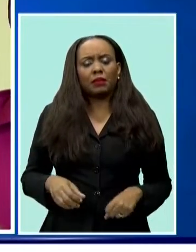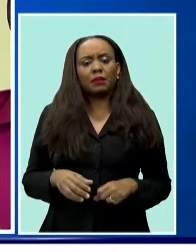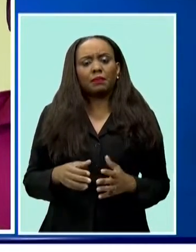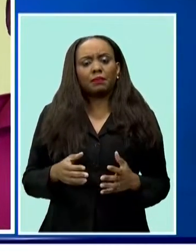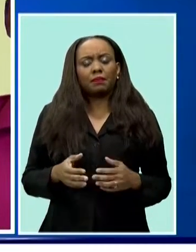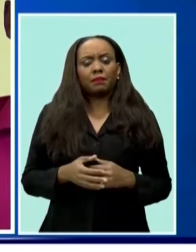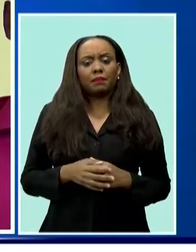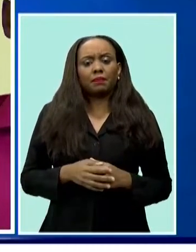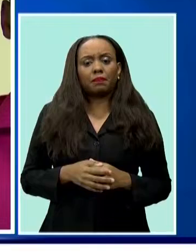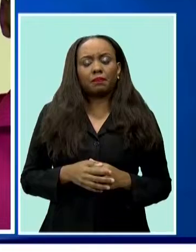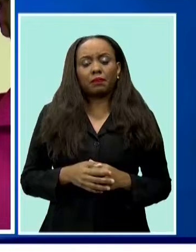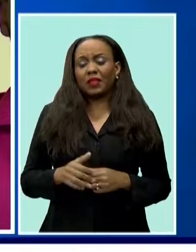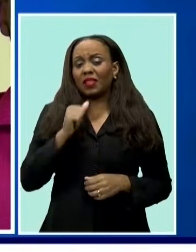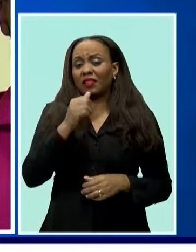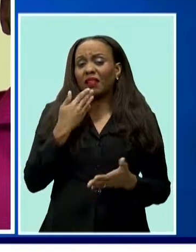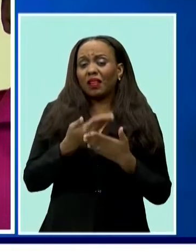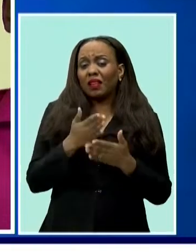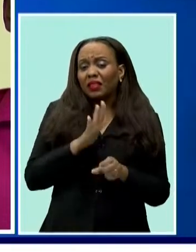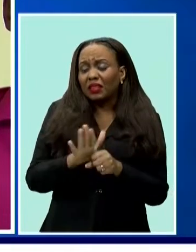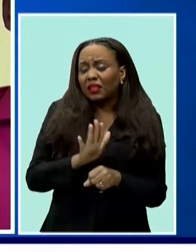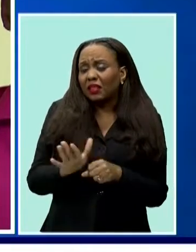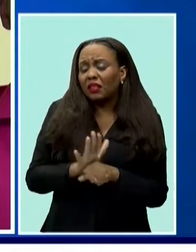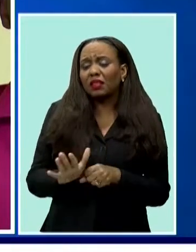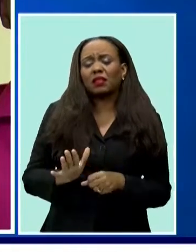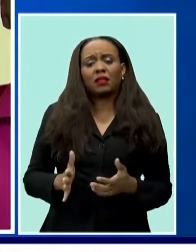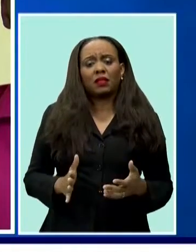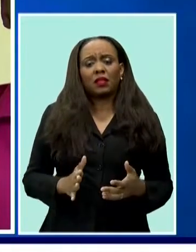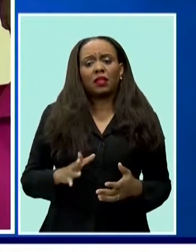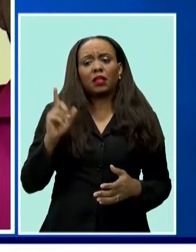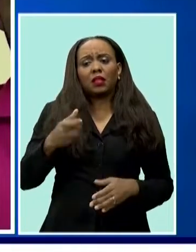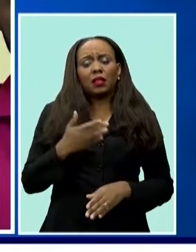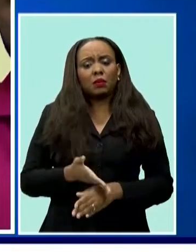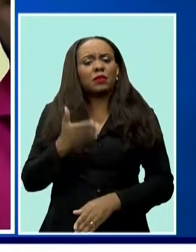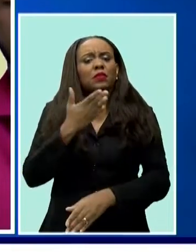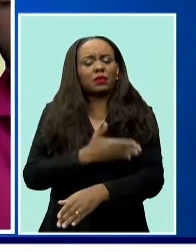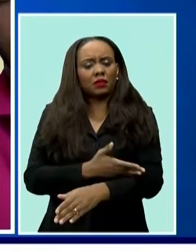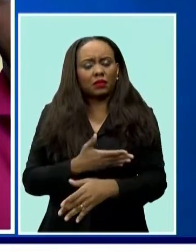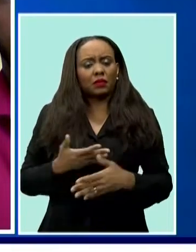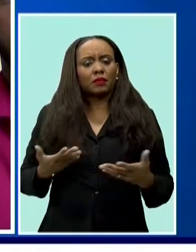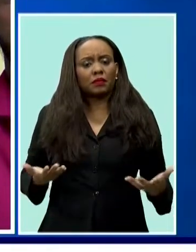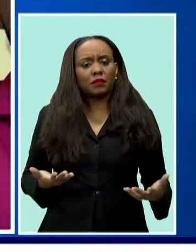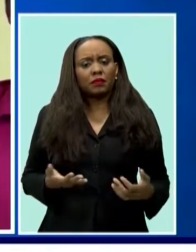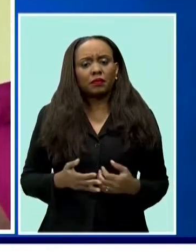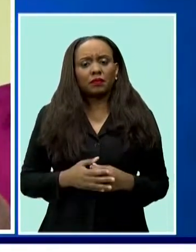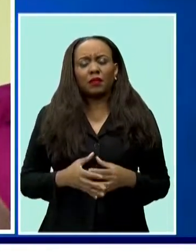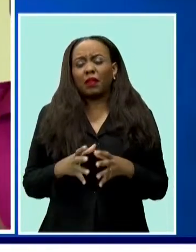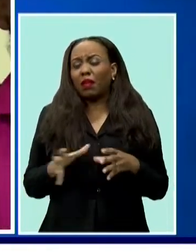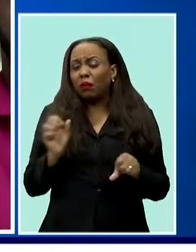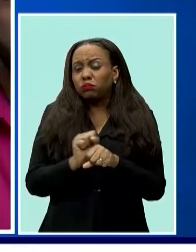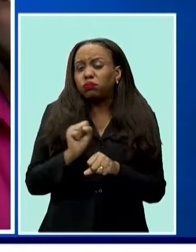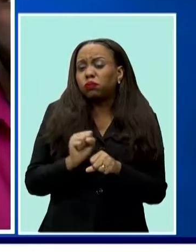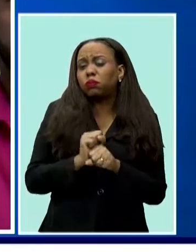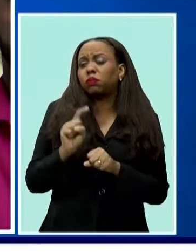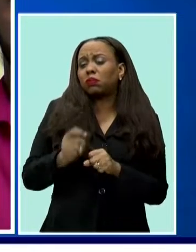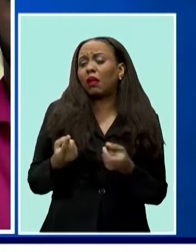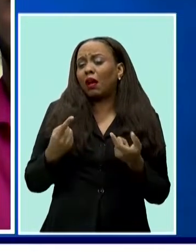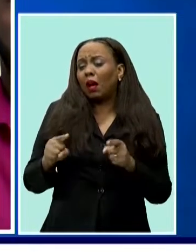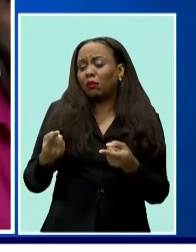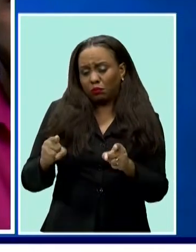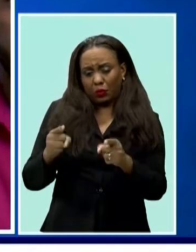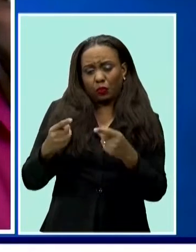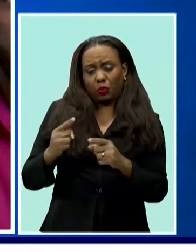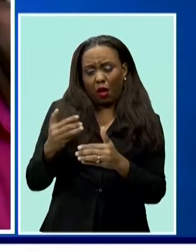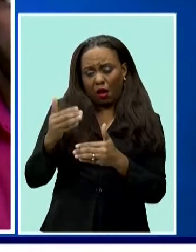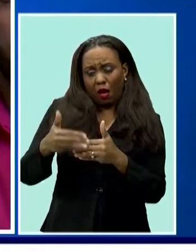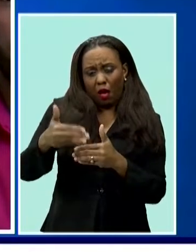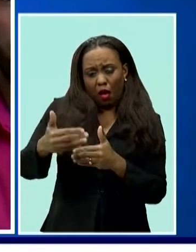not good enough. She thinks it's very untenable, and rightfully so. And there's a lot of work to be done. We haven't